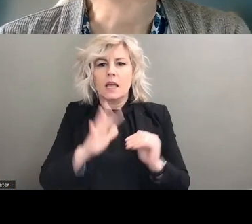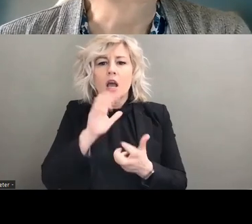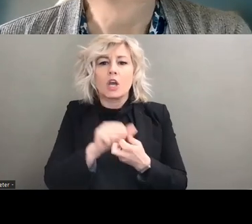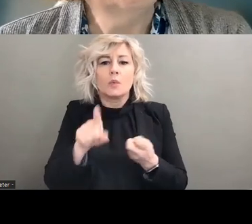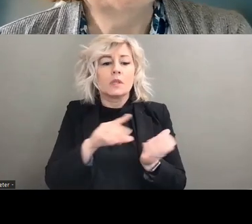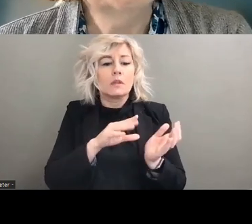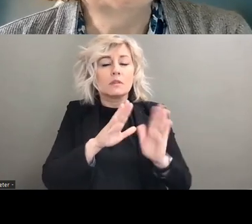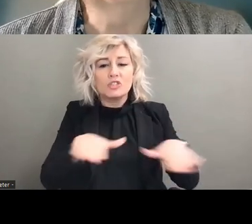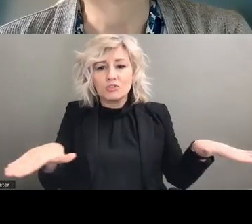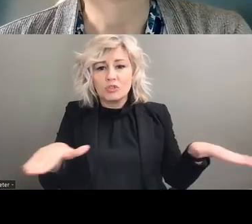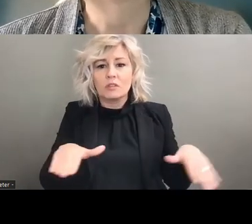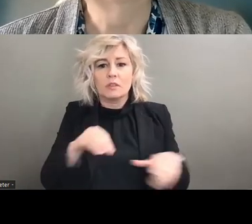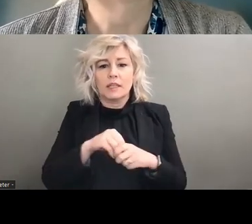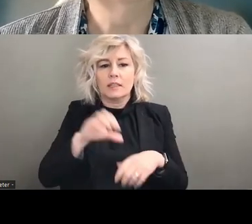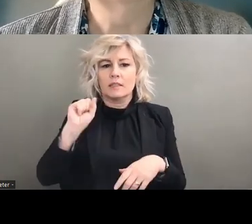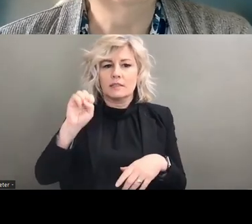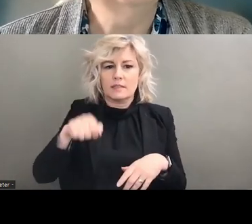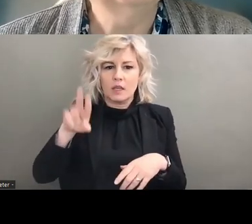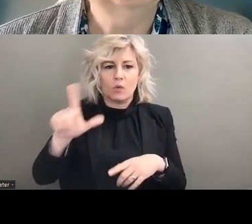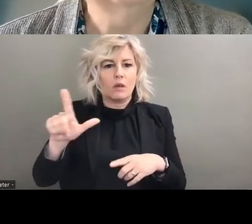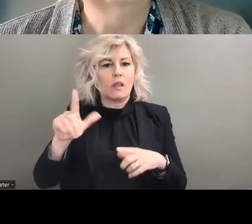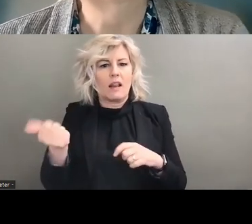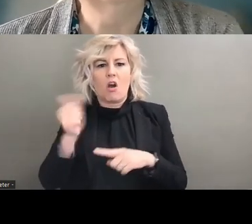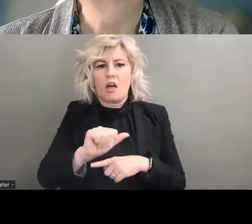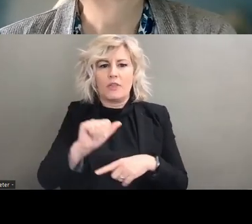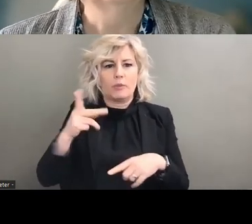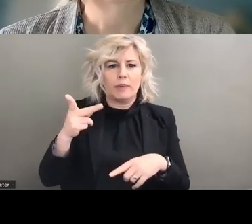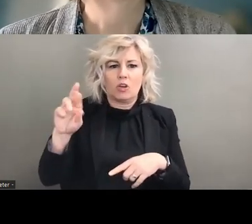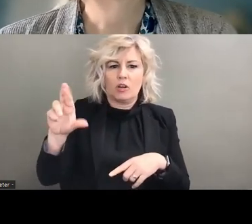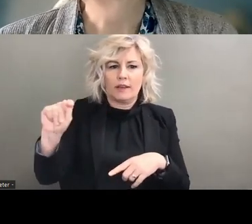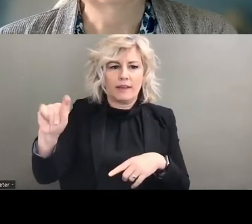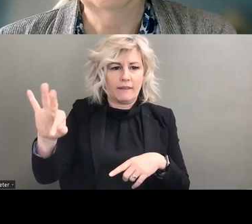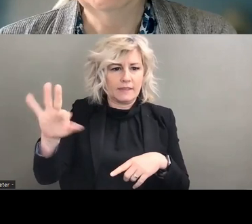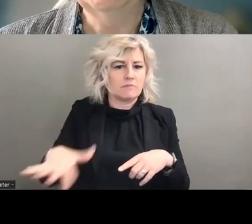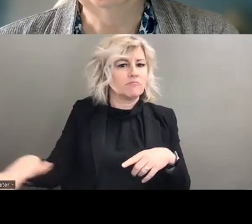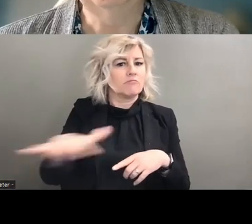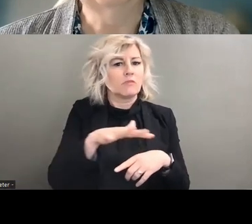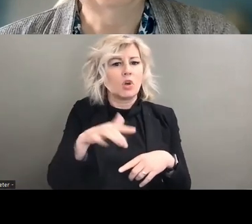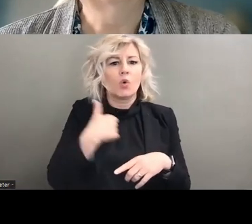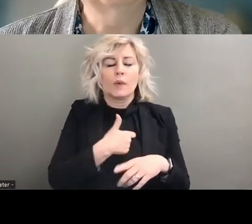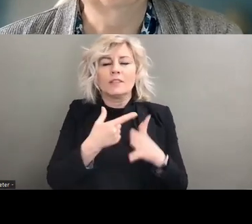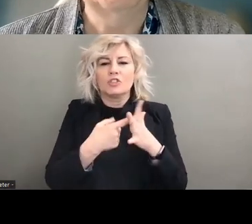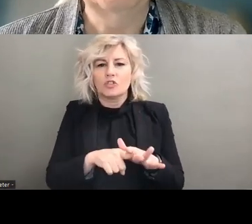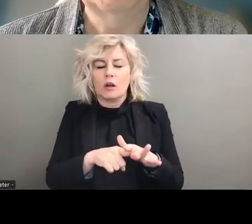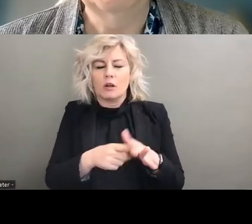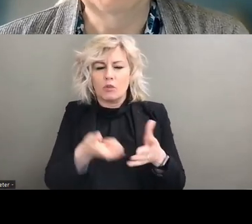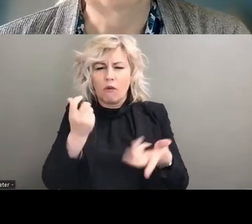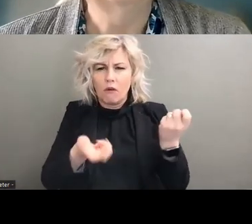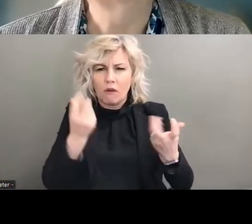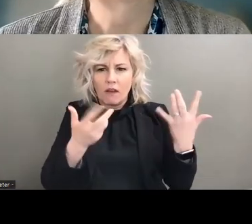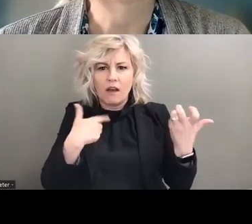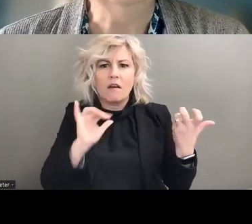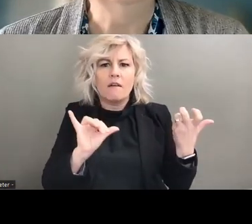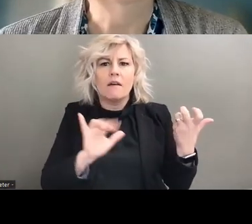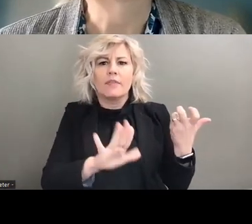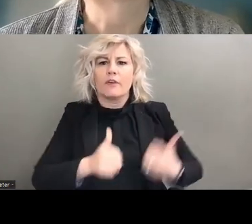kids in sequel and then all other PRTFs in the state, we'd start to again unravel their life